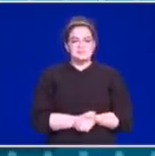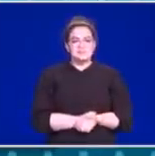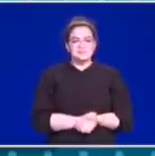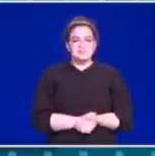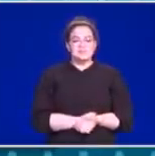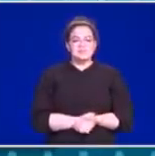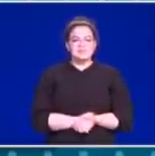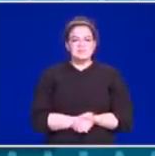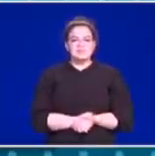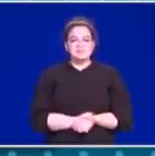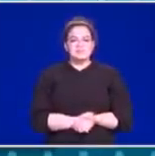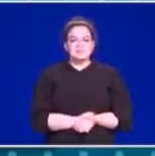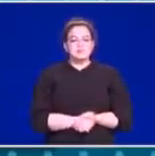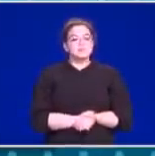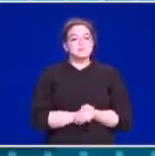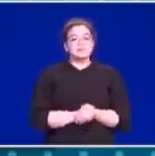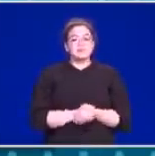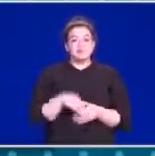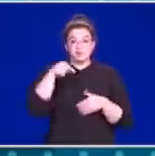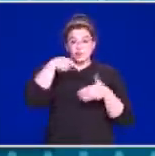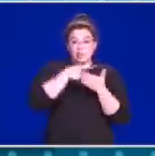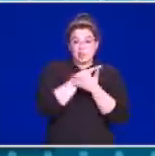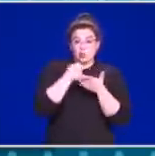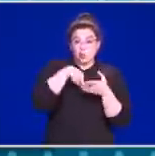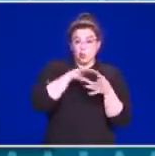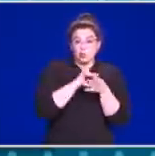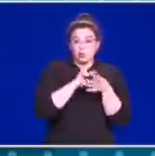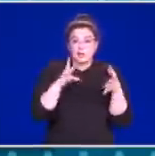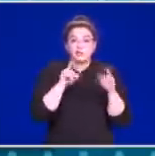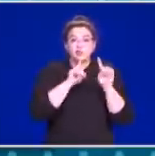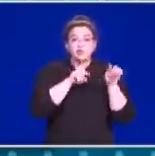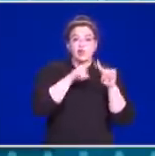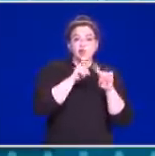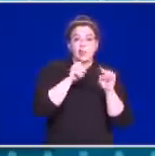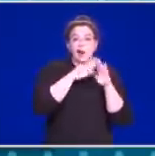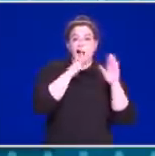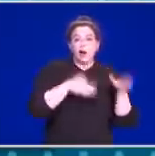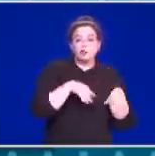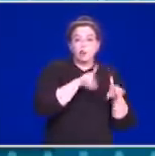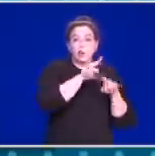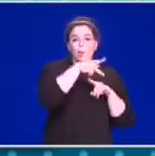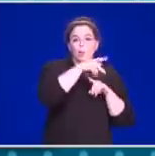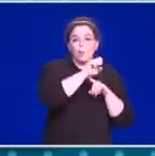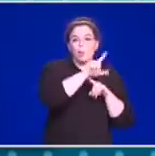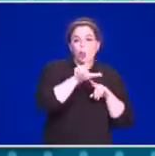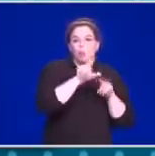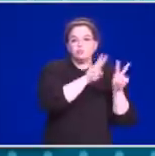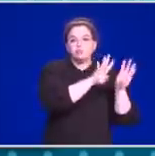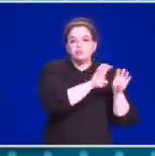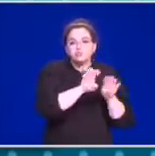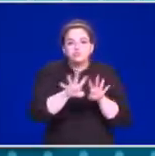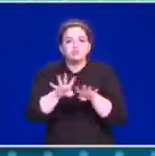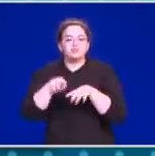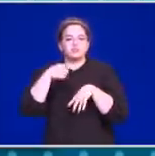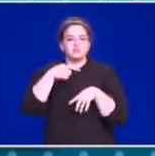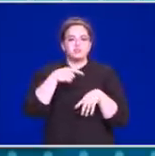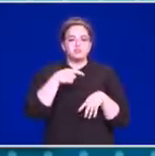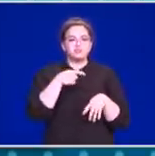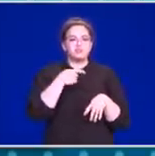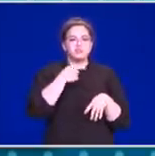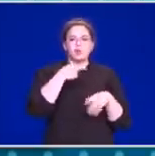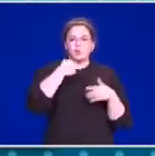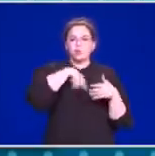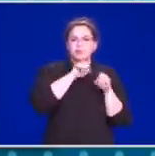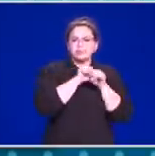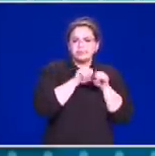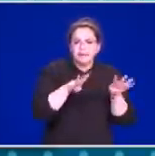colleagues. Just this week we released results from our household poll survey, which is something that we stood up in response to the